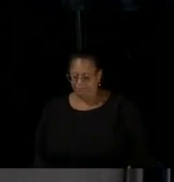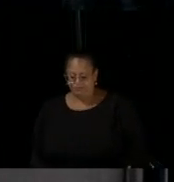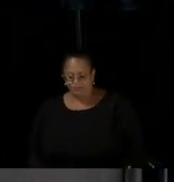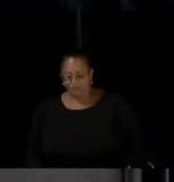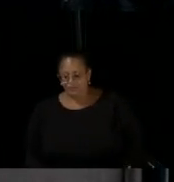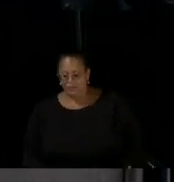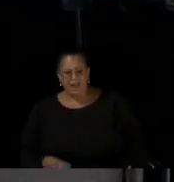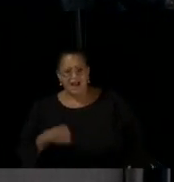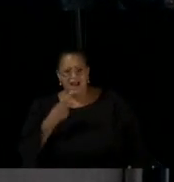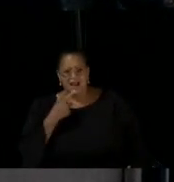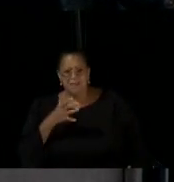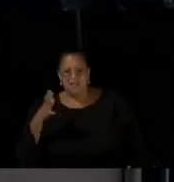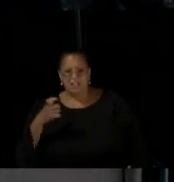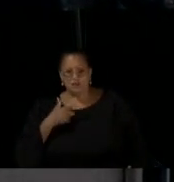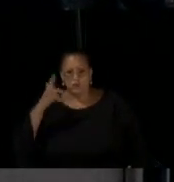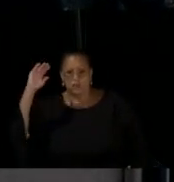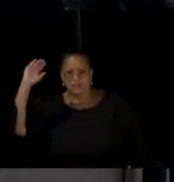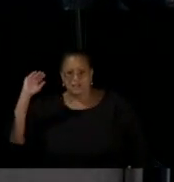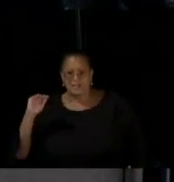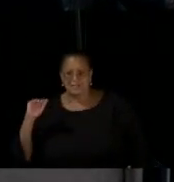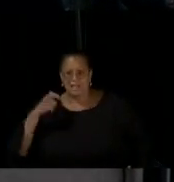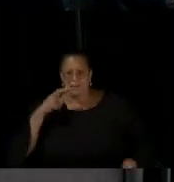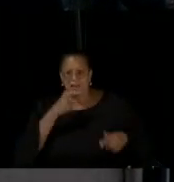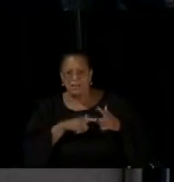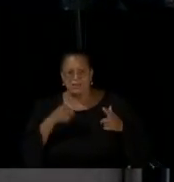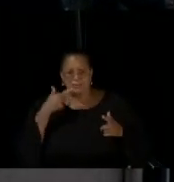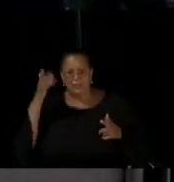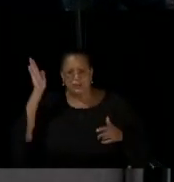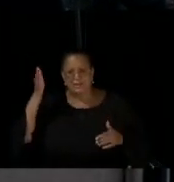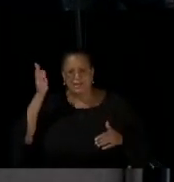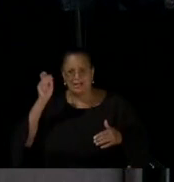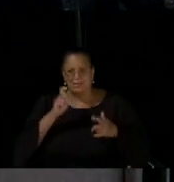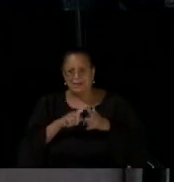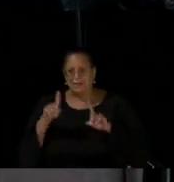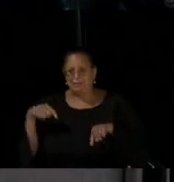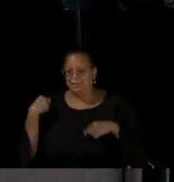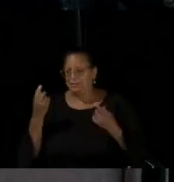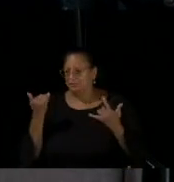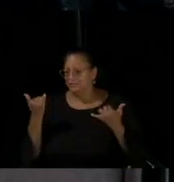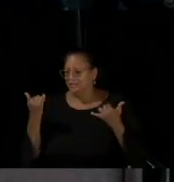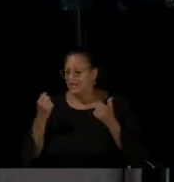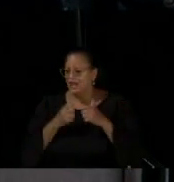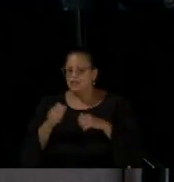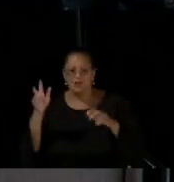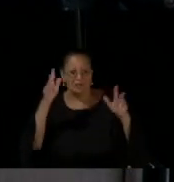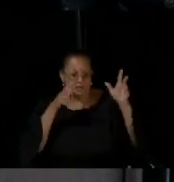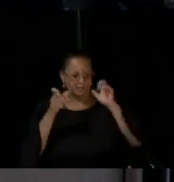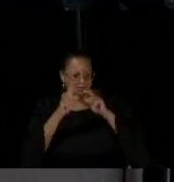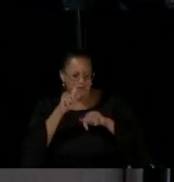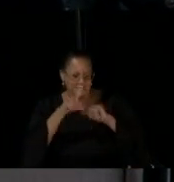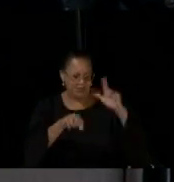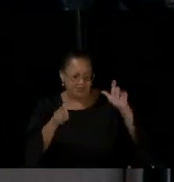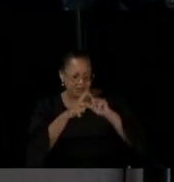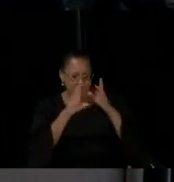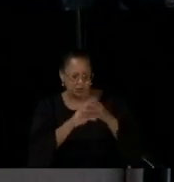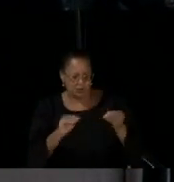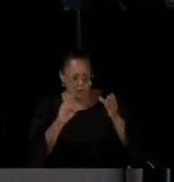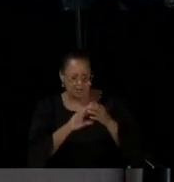I am a lot shorter than some of the speakers who have been up here today. You've heard a lot of stories this